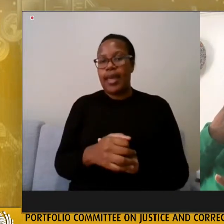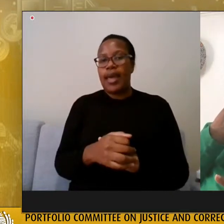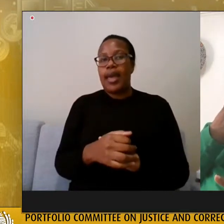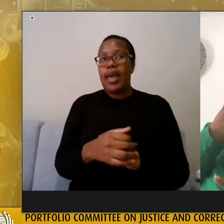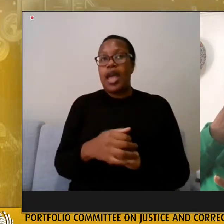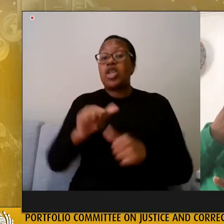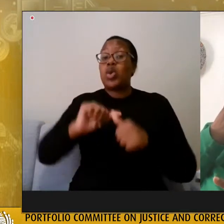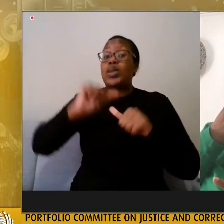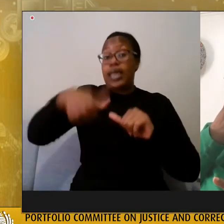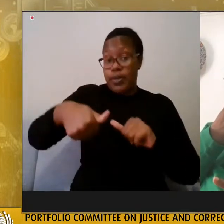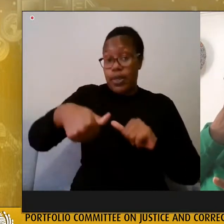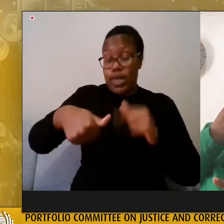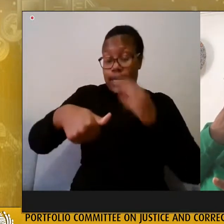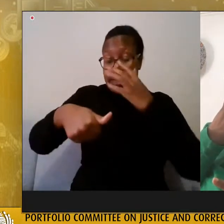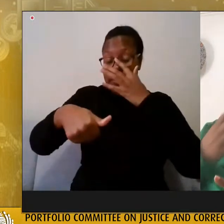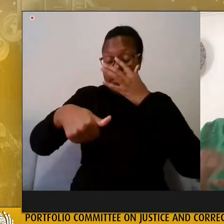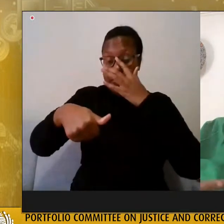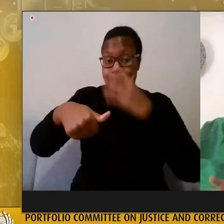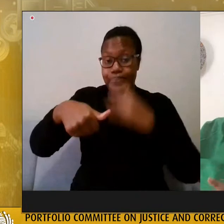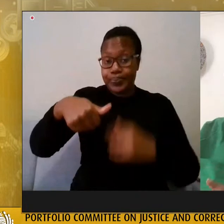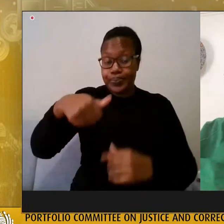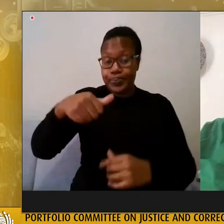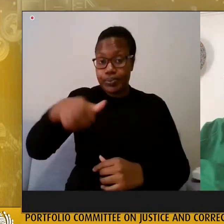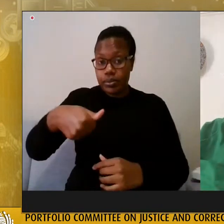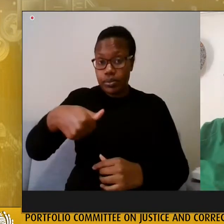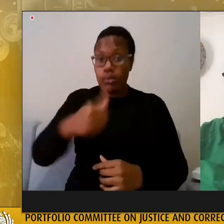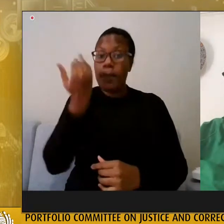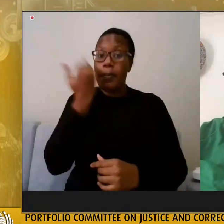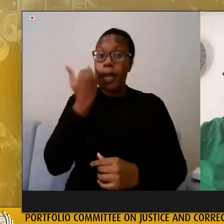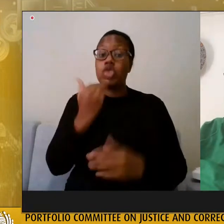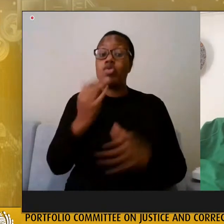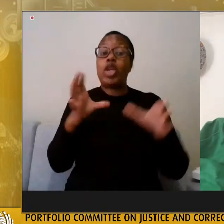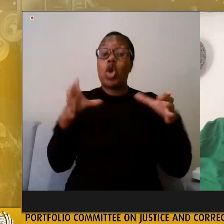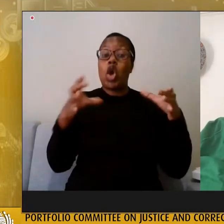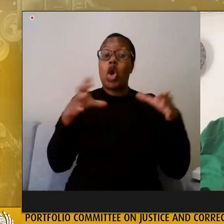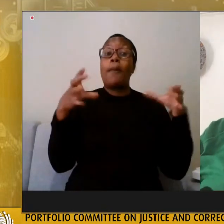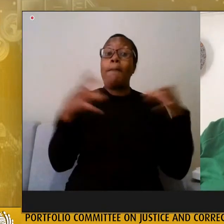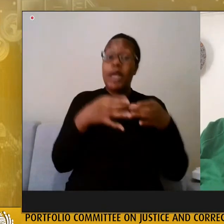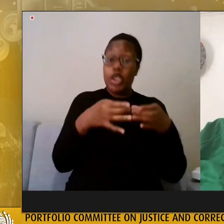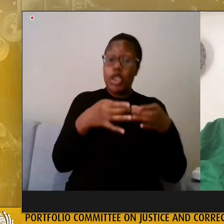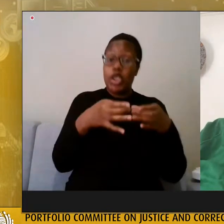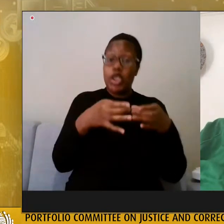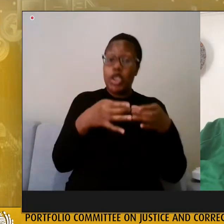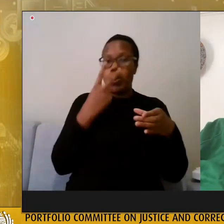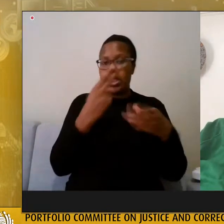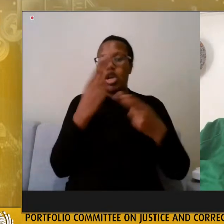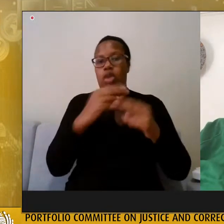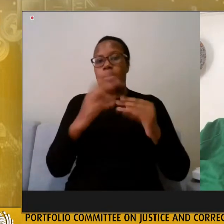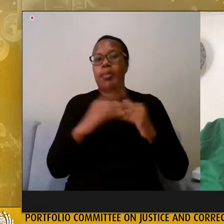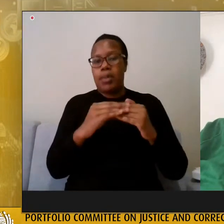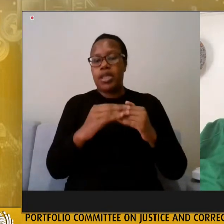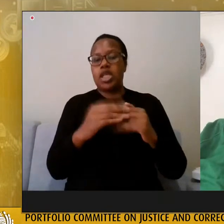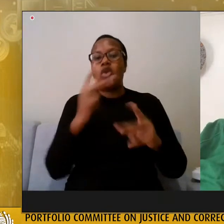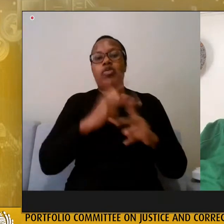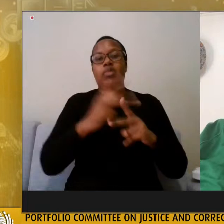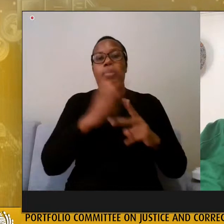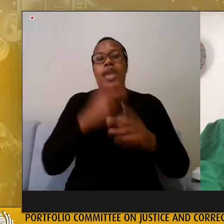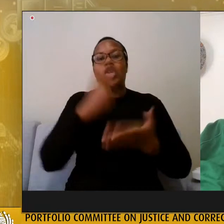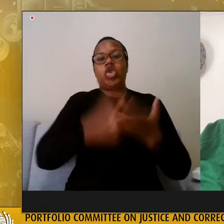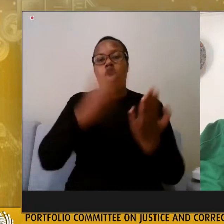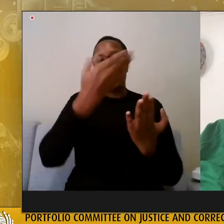Subsequently, thereupon, the Magistrates Commission, then you will see, honourable members, has prepared a charge sheet.